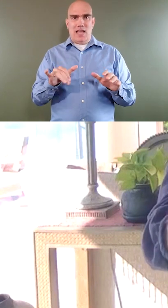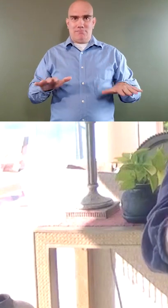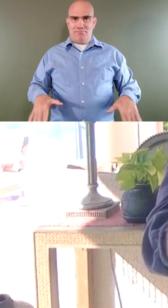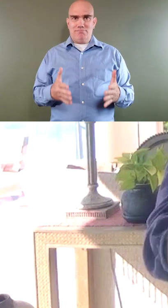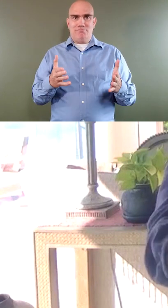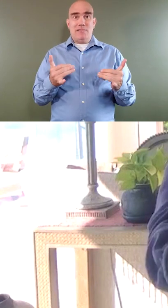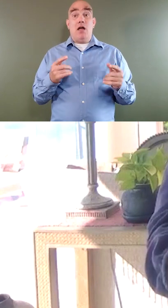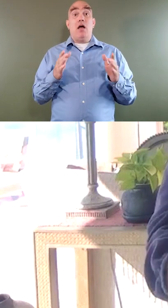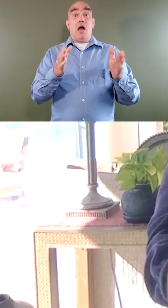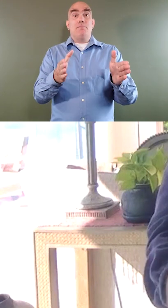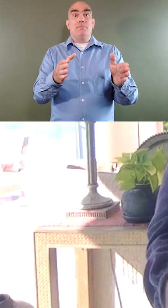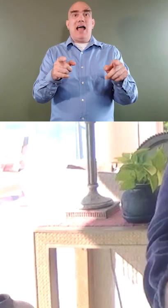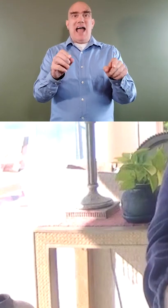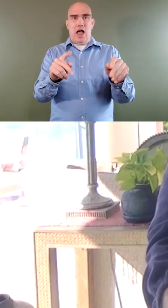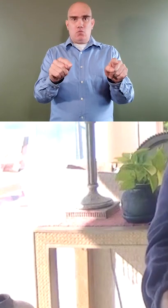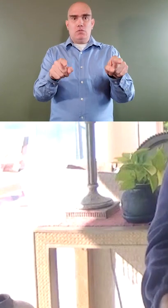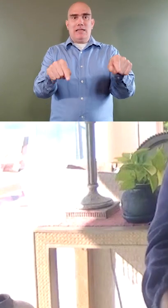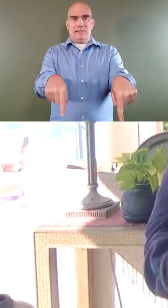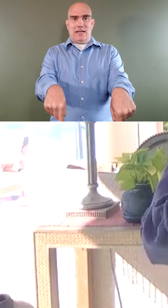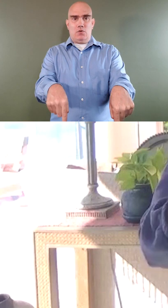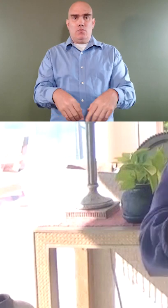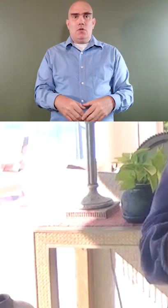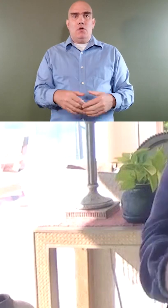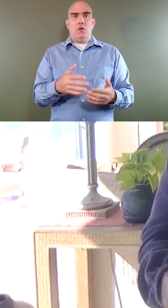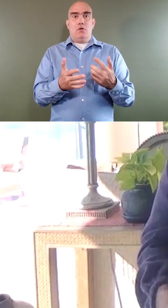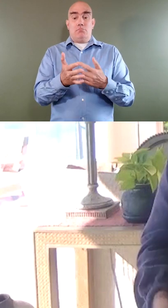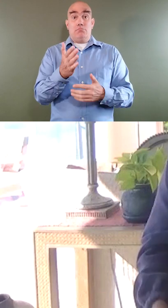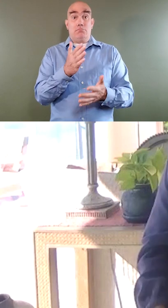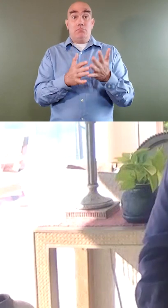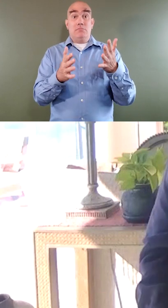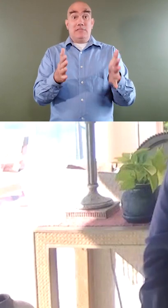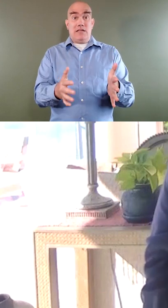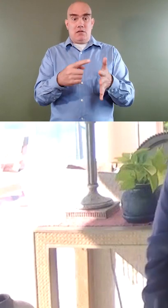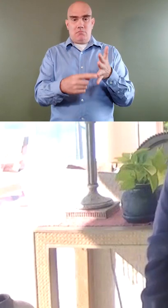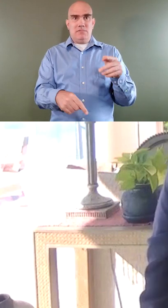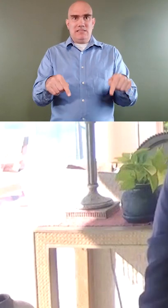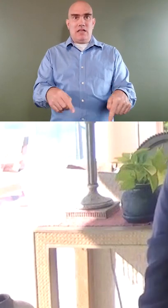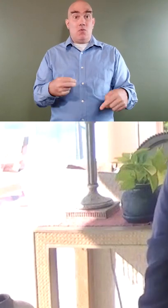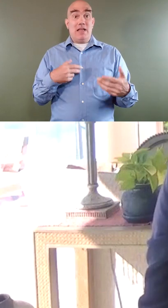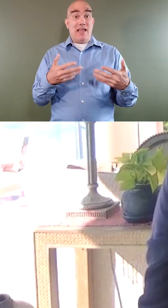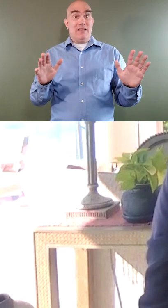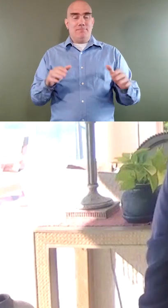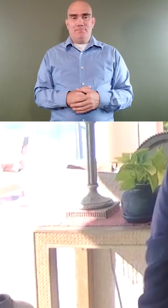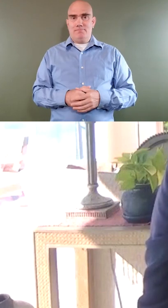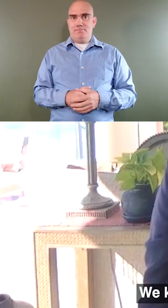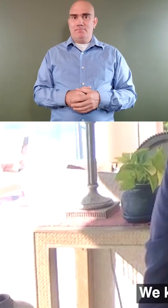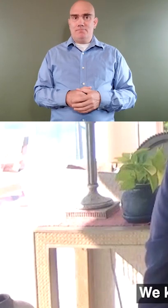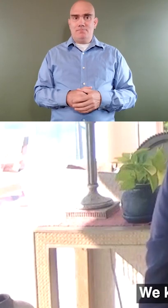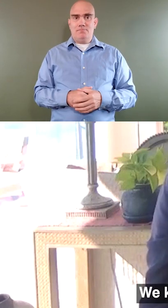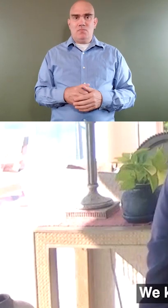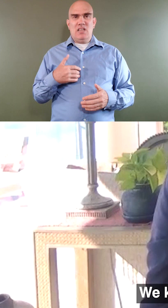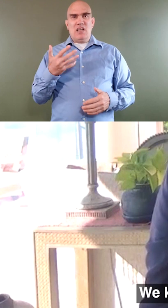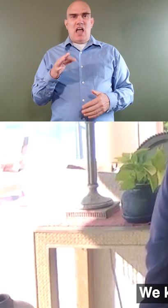commencement. Bring the palms down, fingers pointing down, and we end. We kind